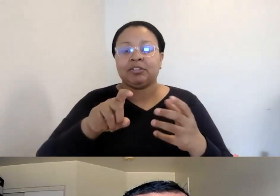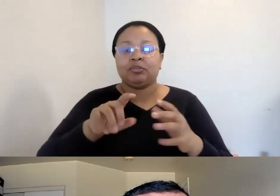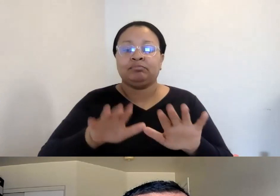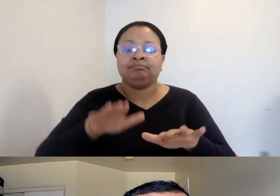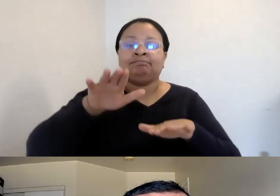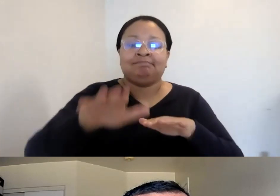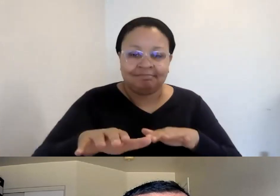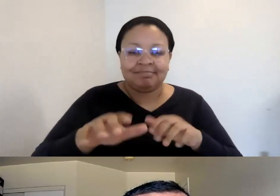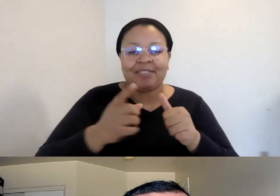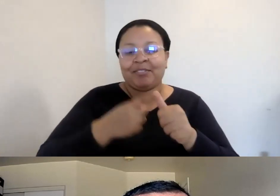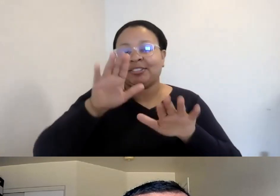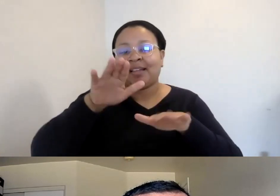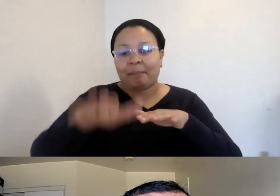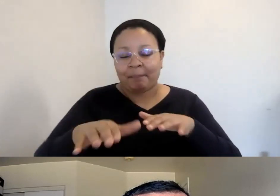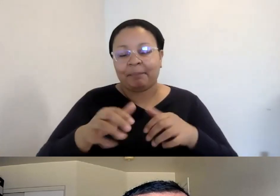to be honest.